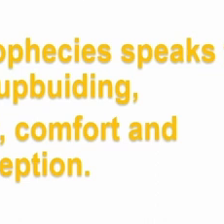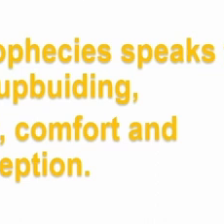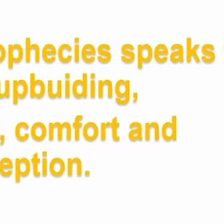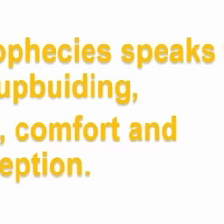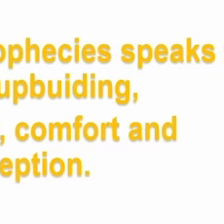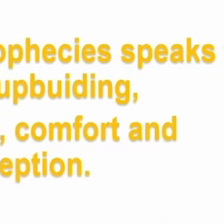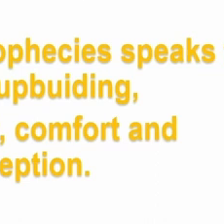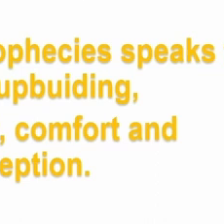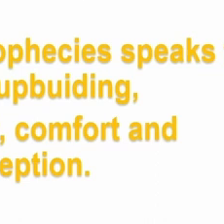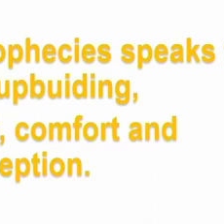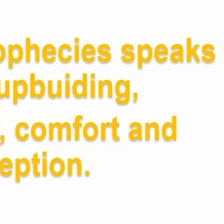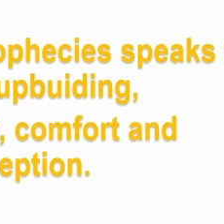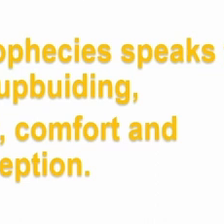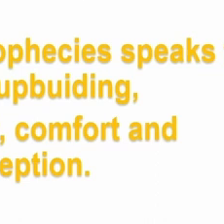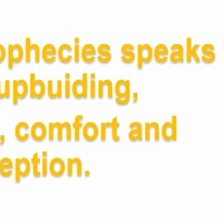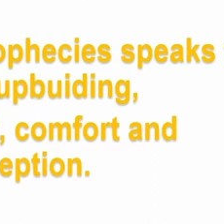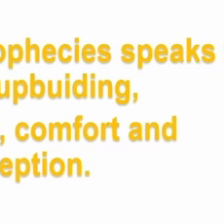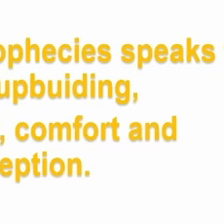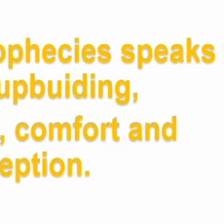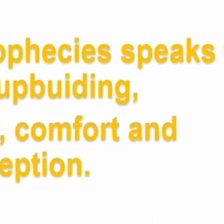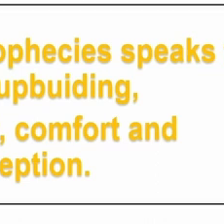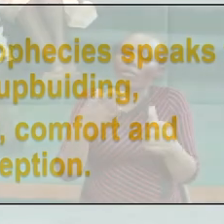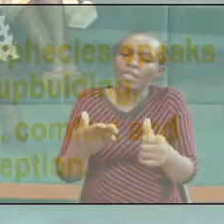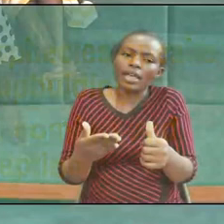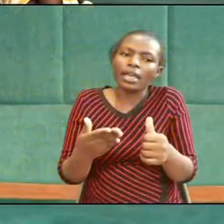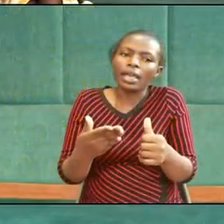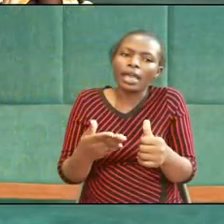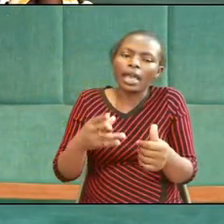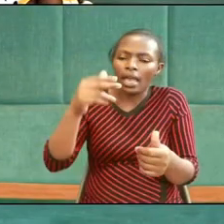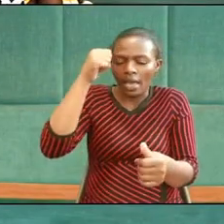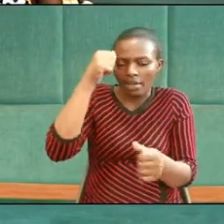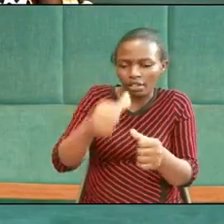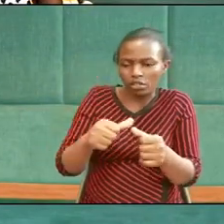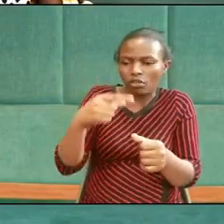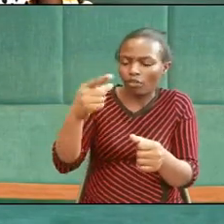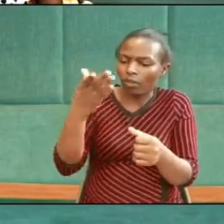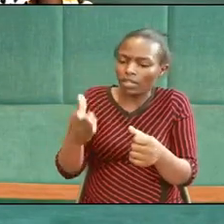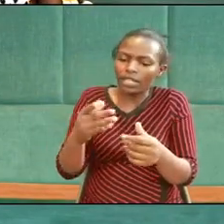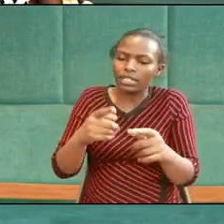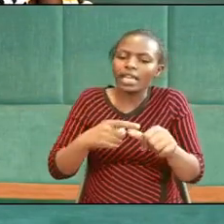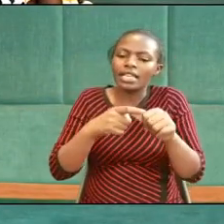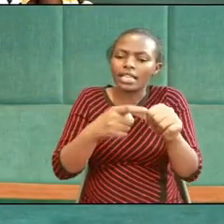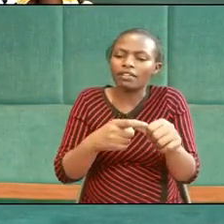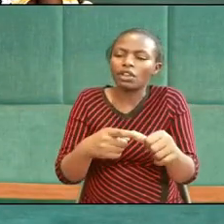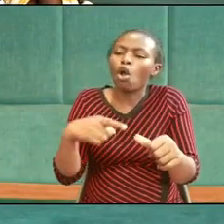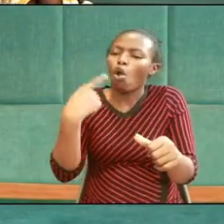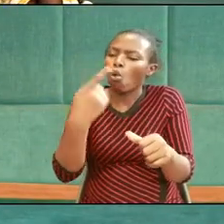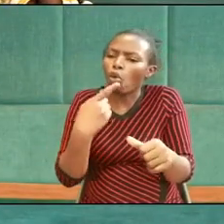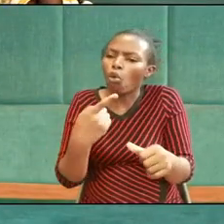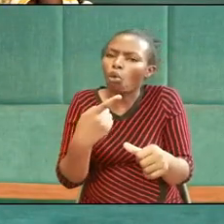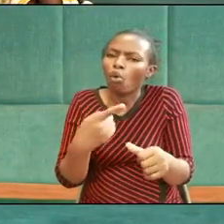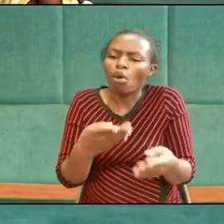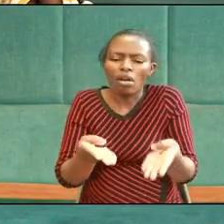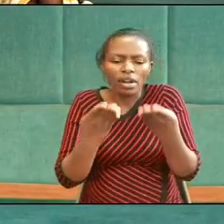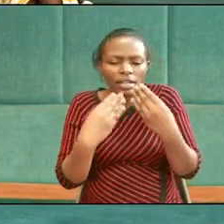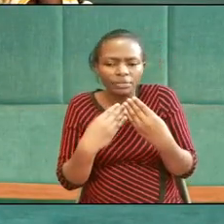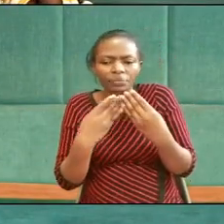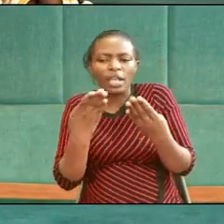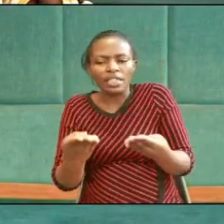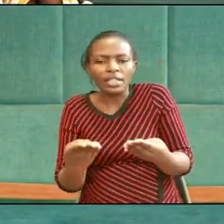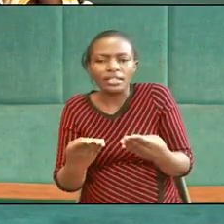talked of the purpose of this gift, where we said that whoever receives the gift of prophecy is for their